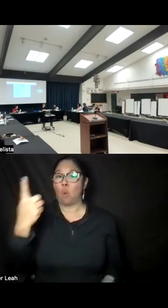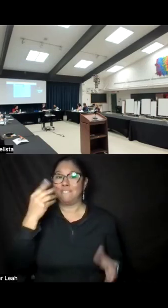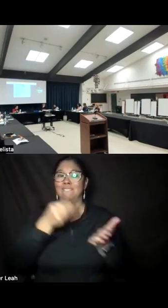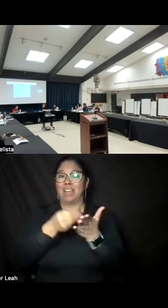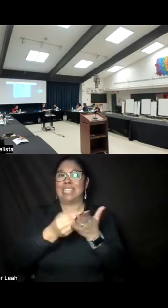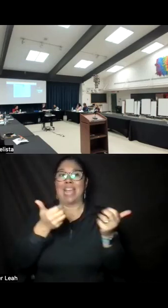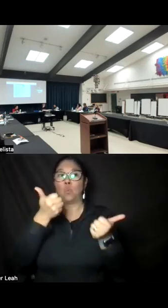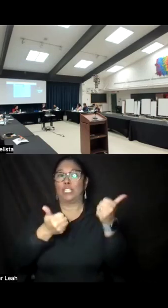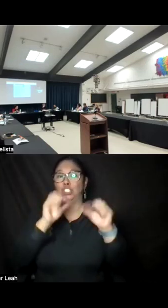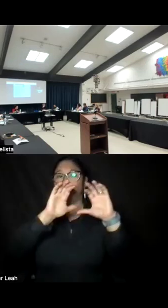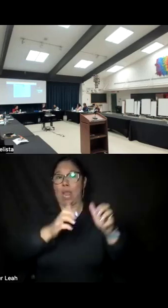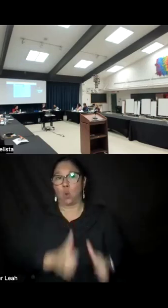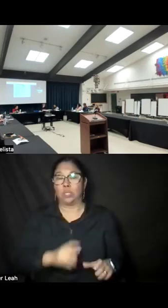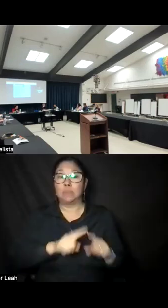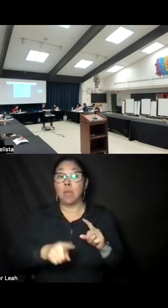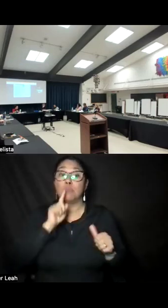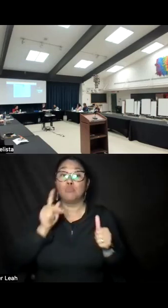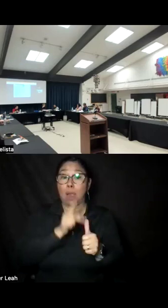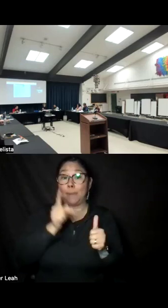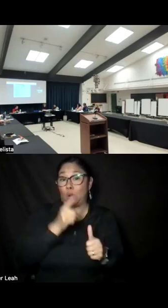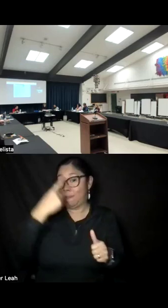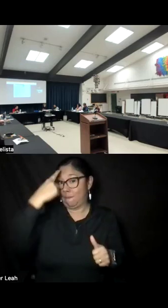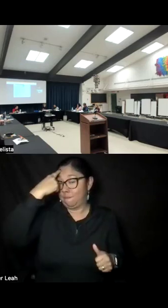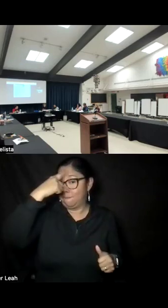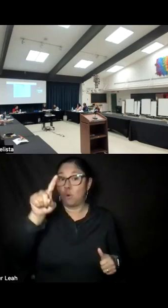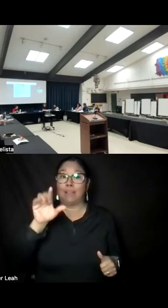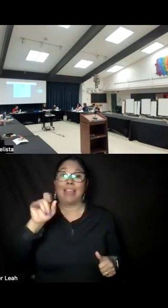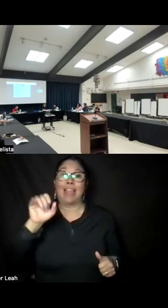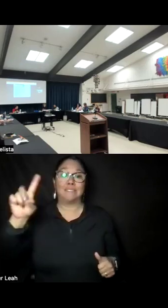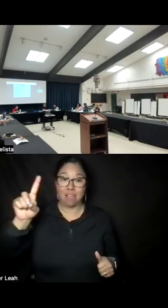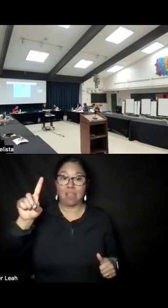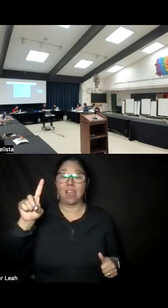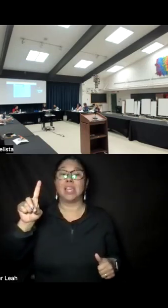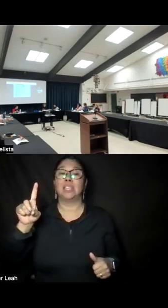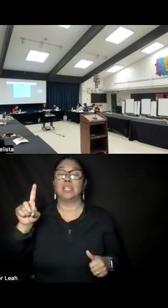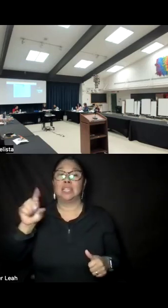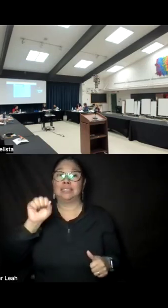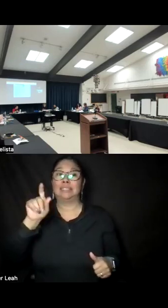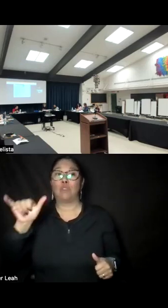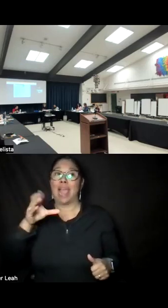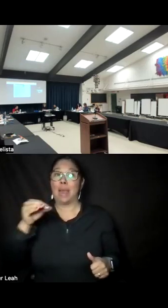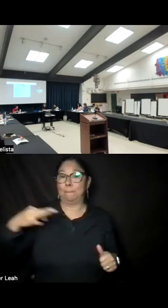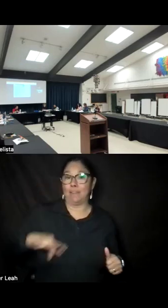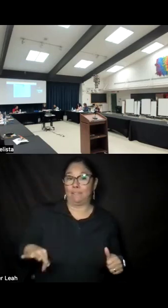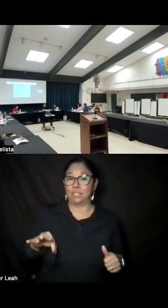They are primarily classified salaries and benefits that are associated with them.